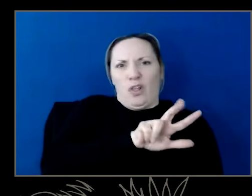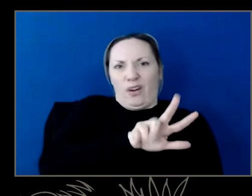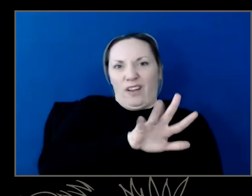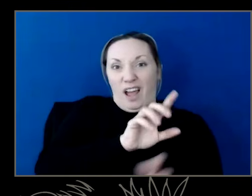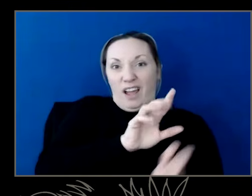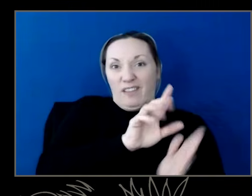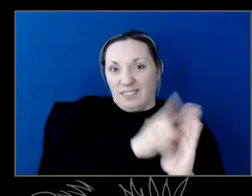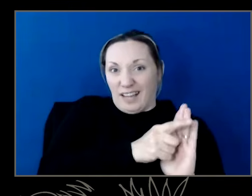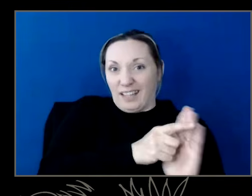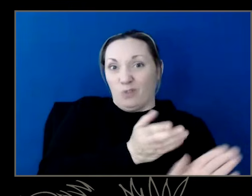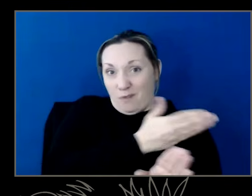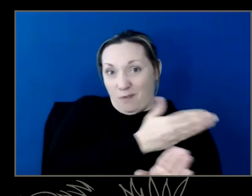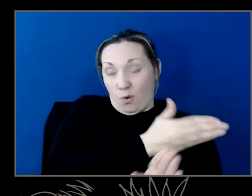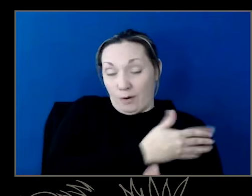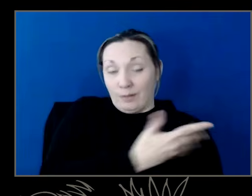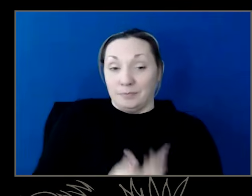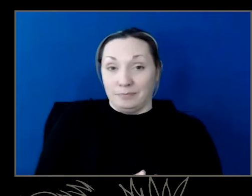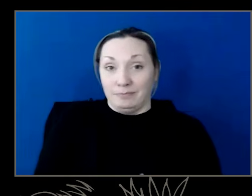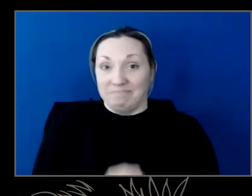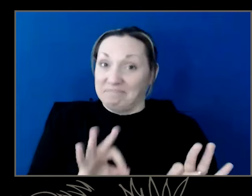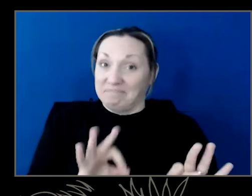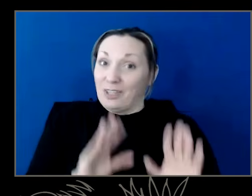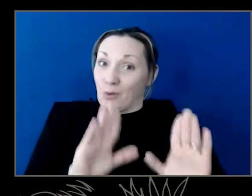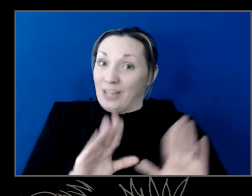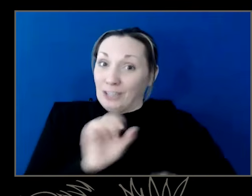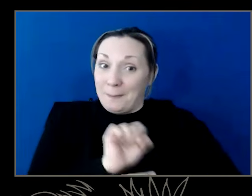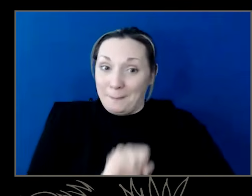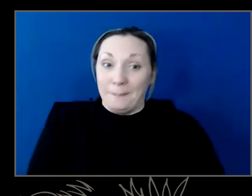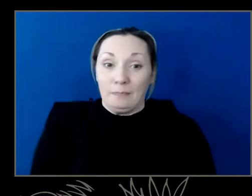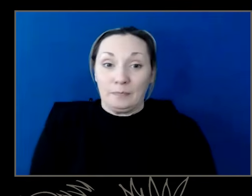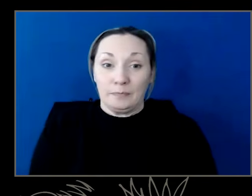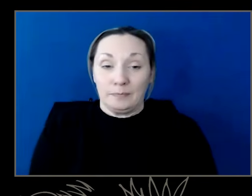235. Great job.